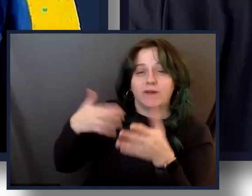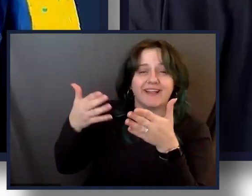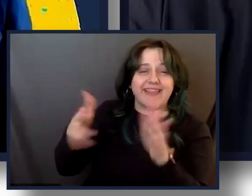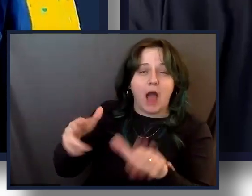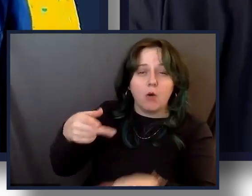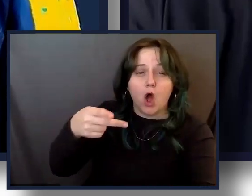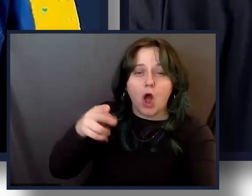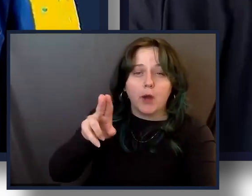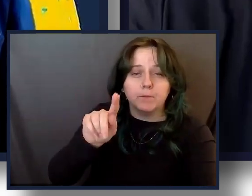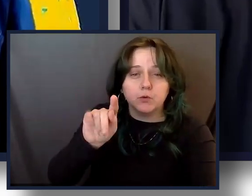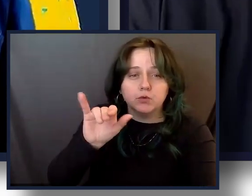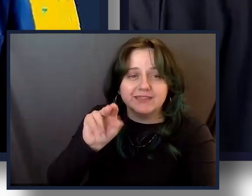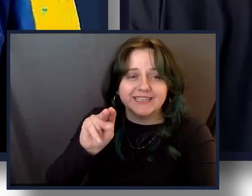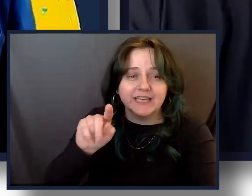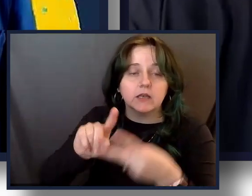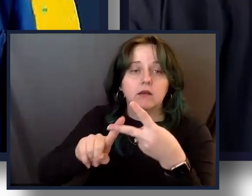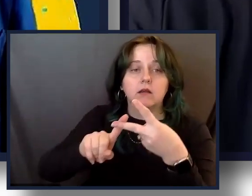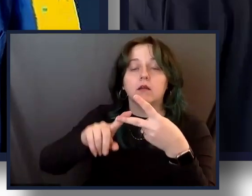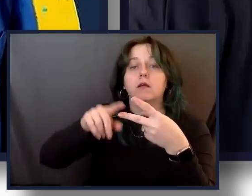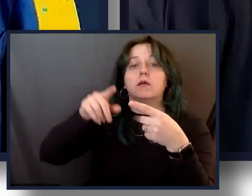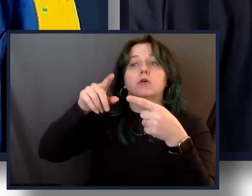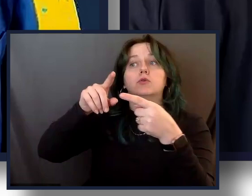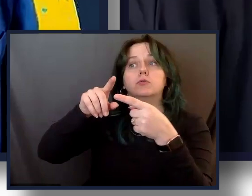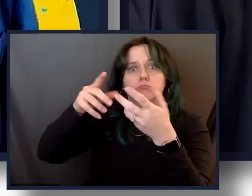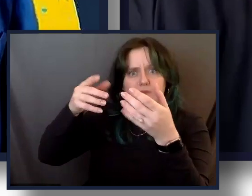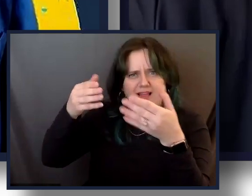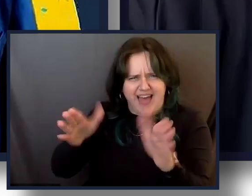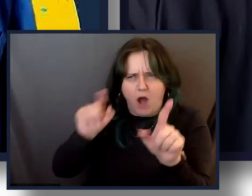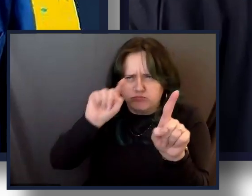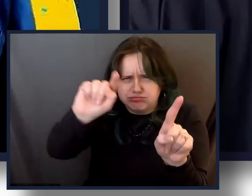Jinping to inject